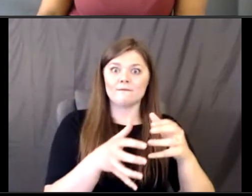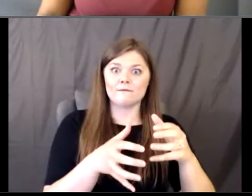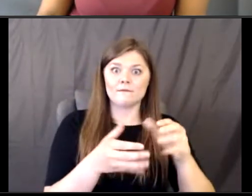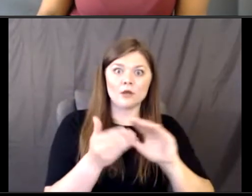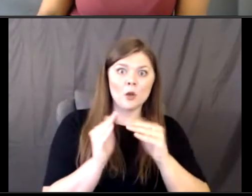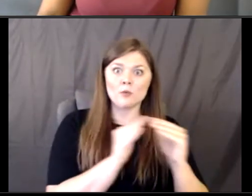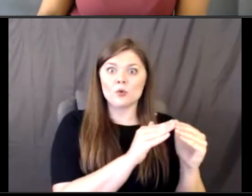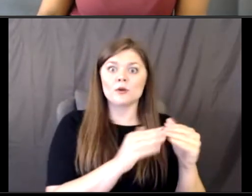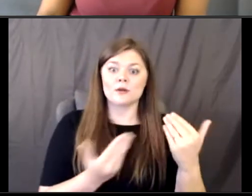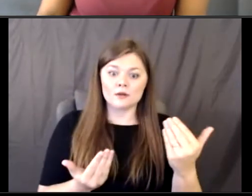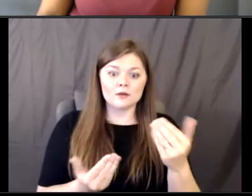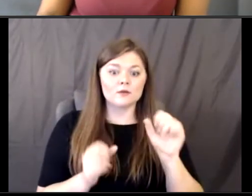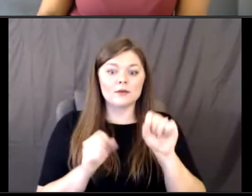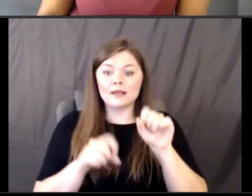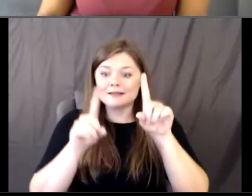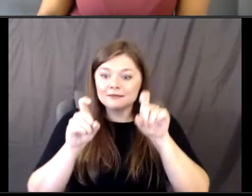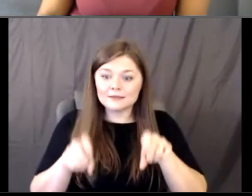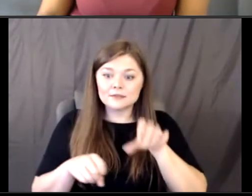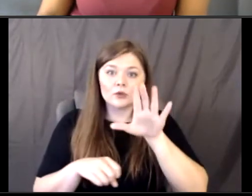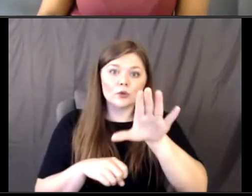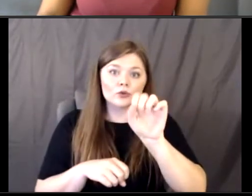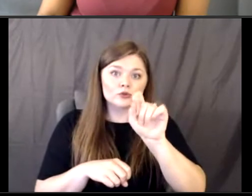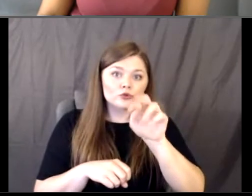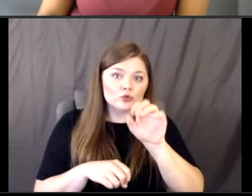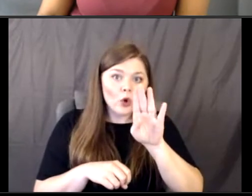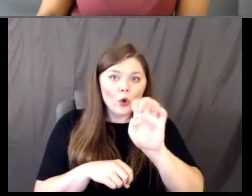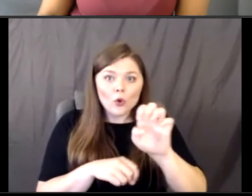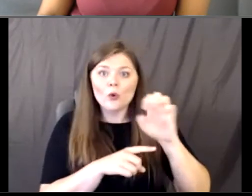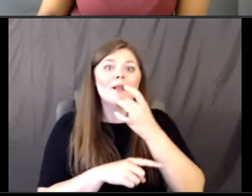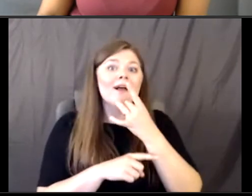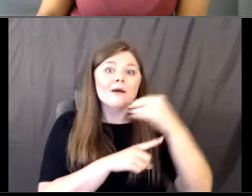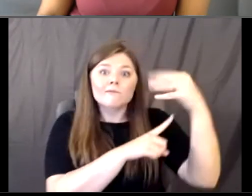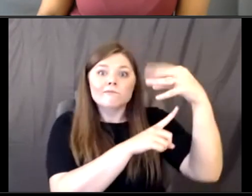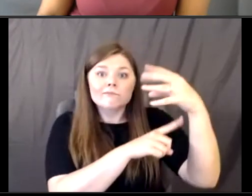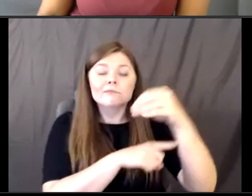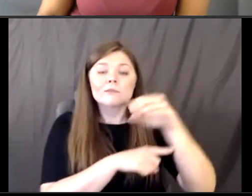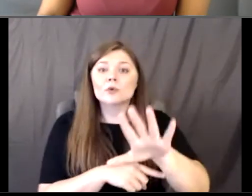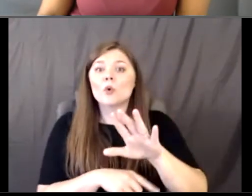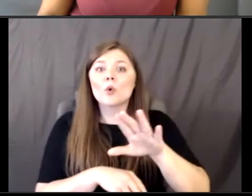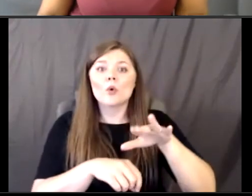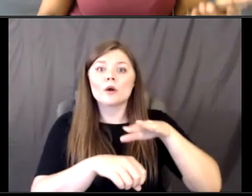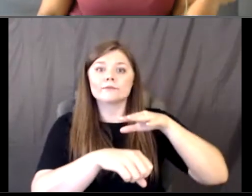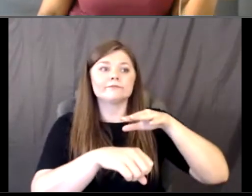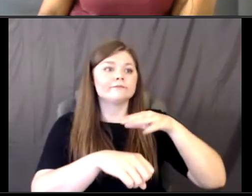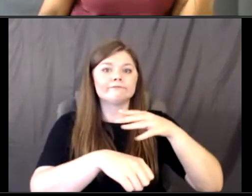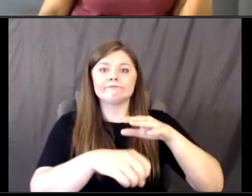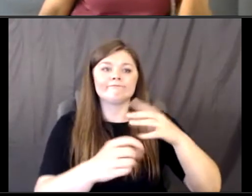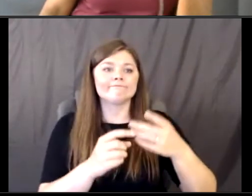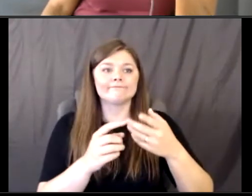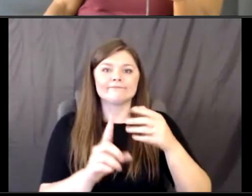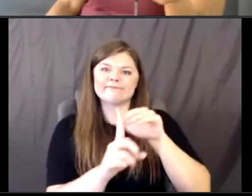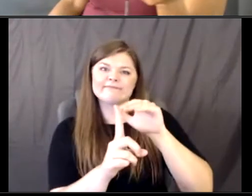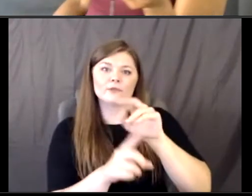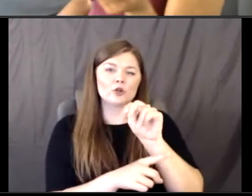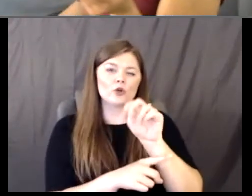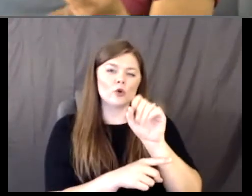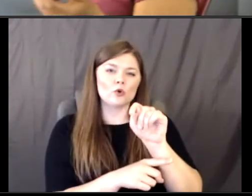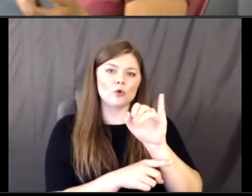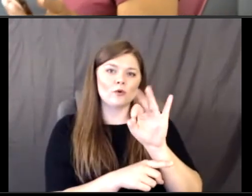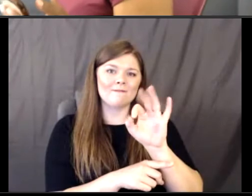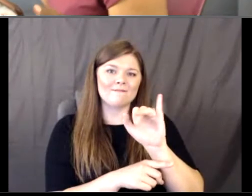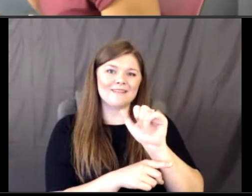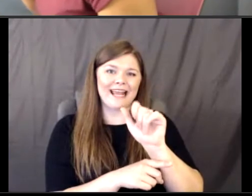say customize strobes or anything like that, the notification preference there is something that is a step definitely in the right